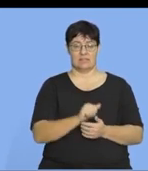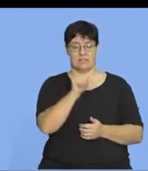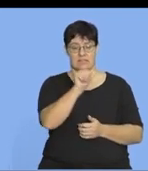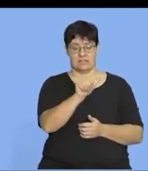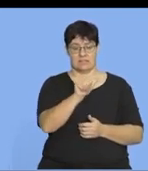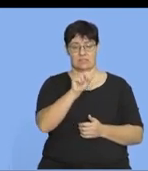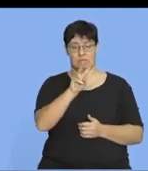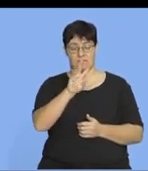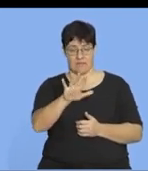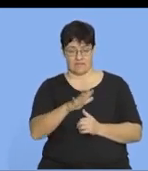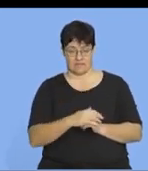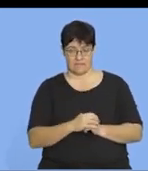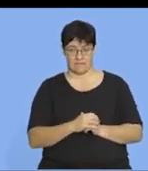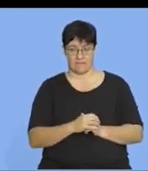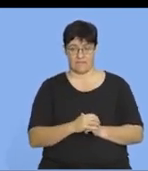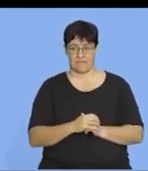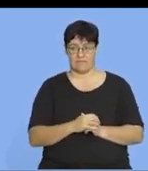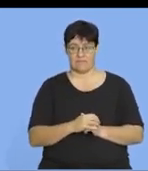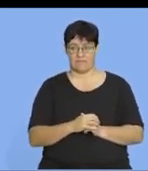by 625